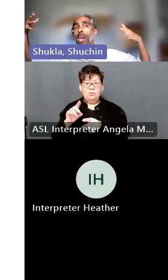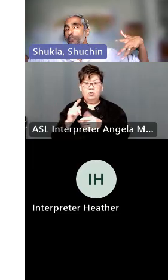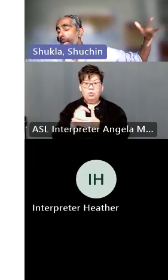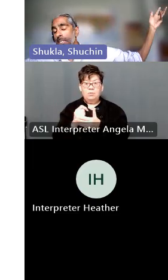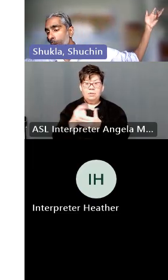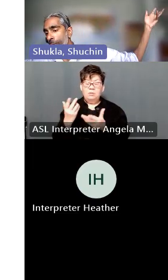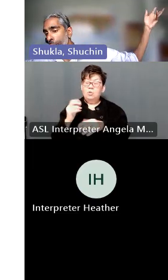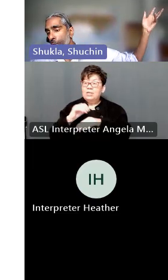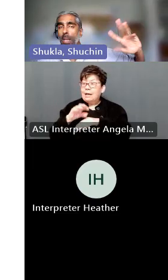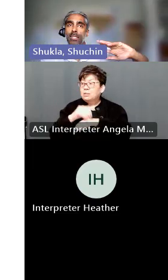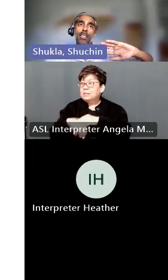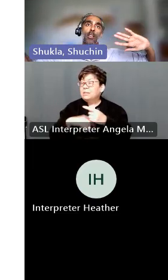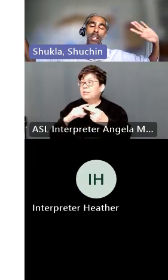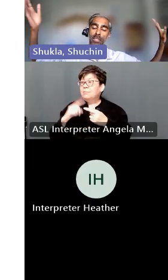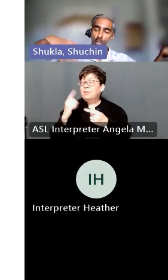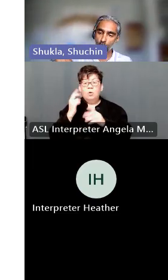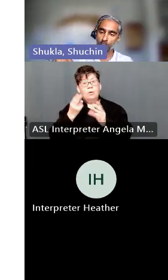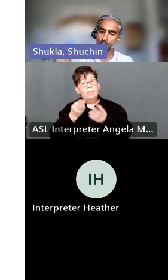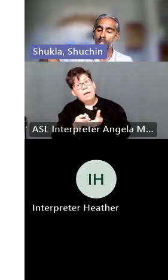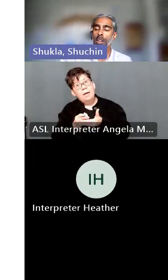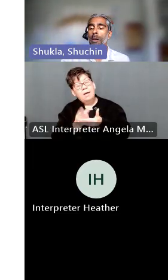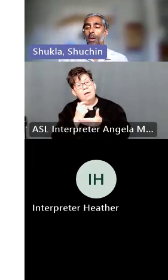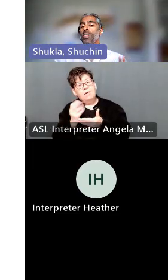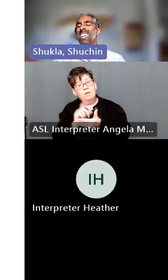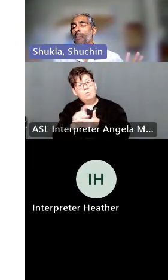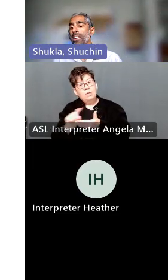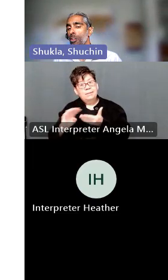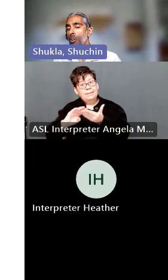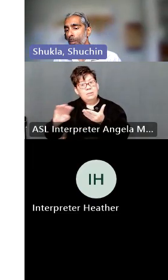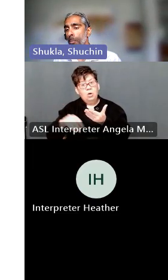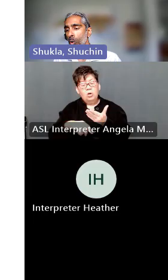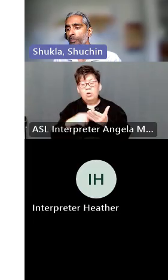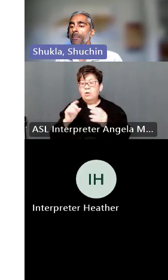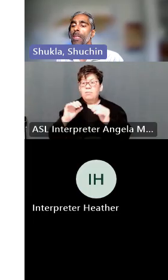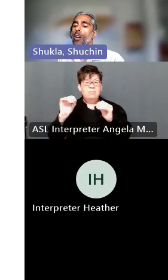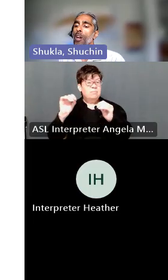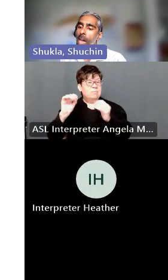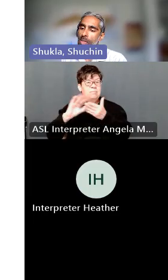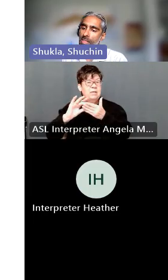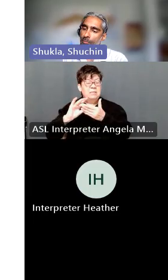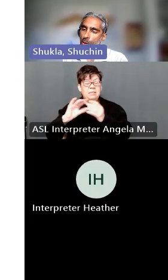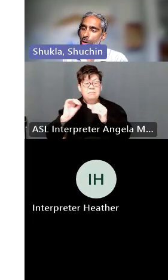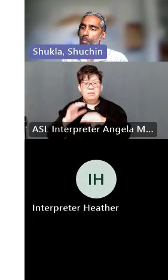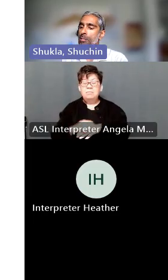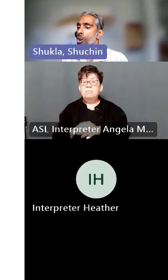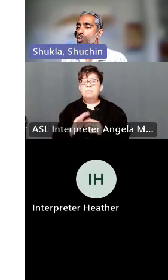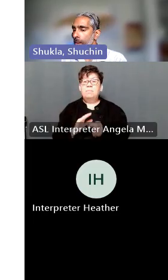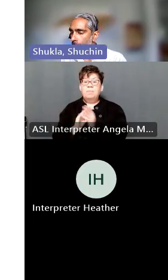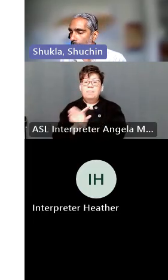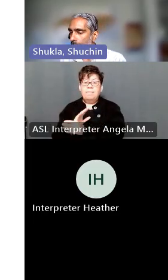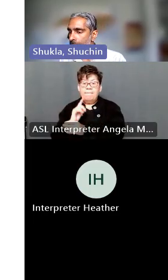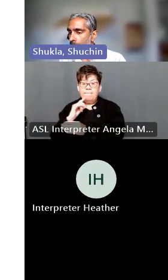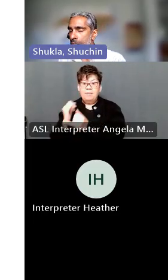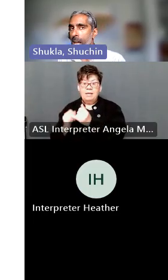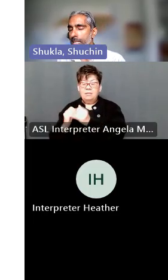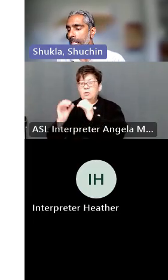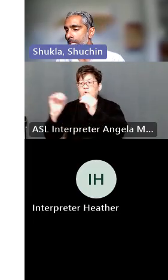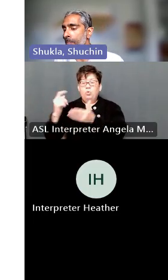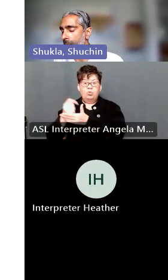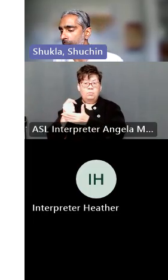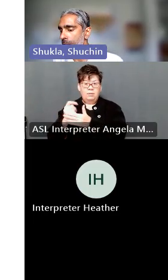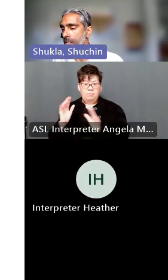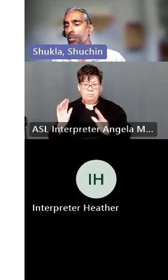you had a bed somewhere for a few weeks and then you get discharged, but you didn't get methadone or buprenorphine. And then this fourth group is no treatment at all,